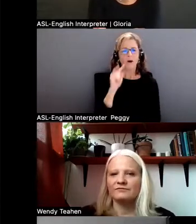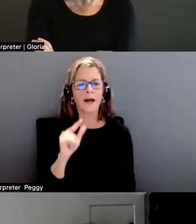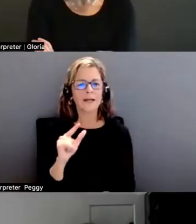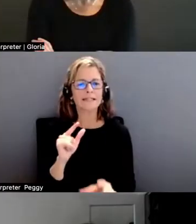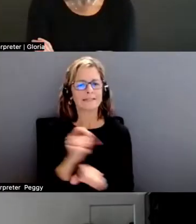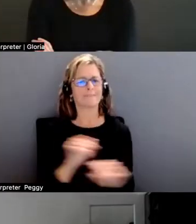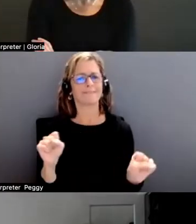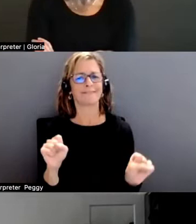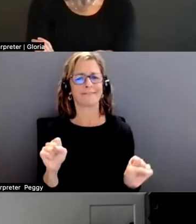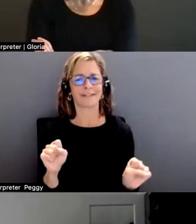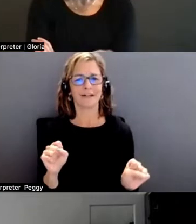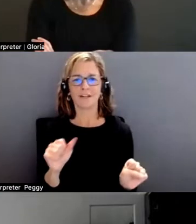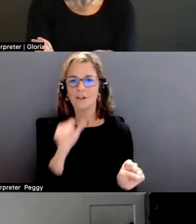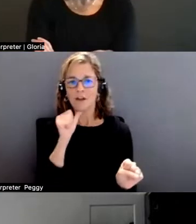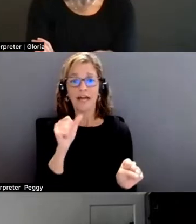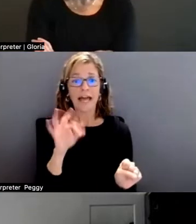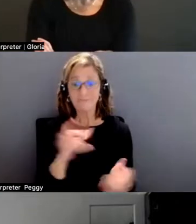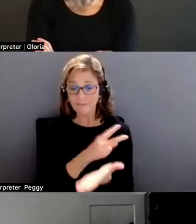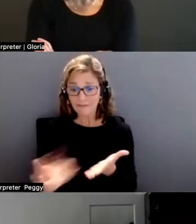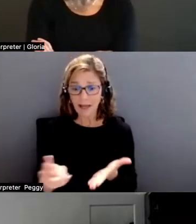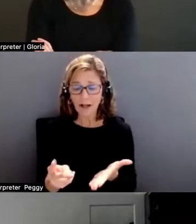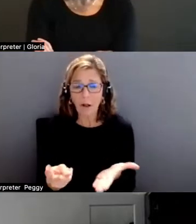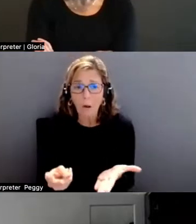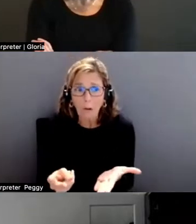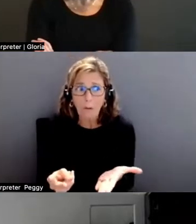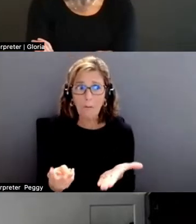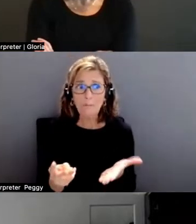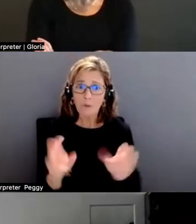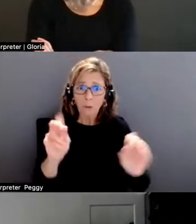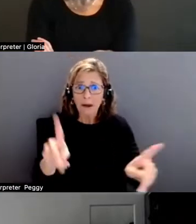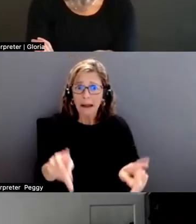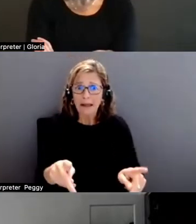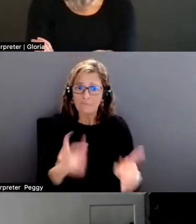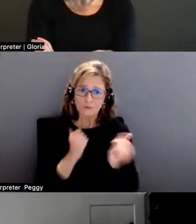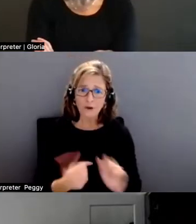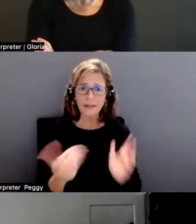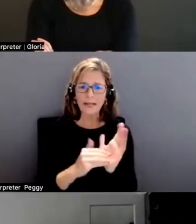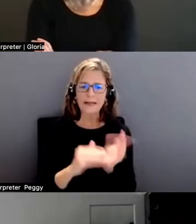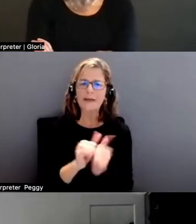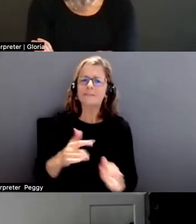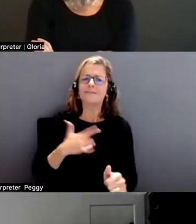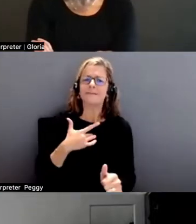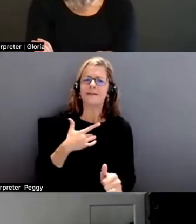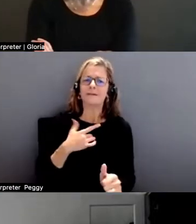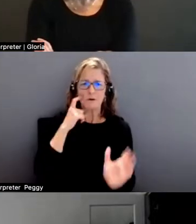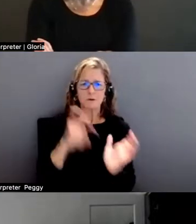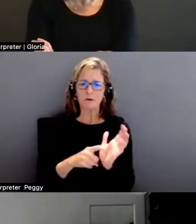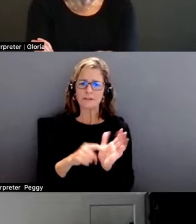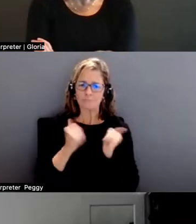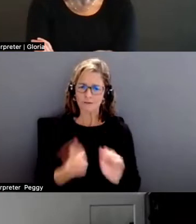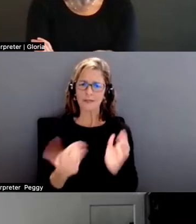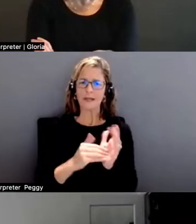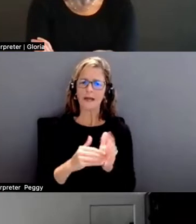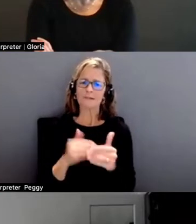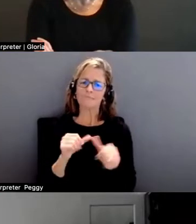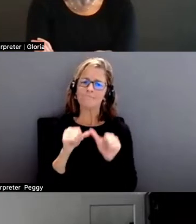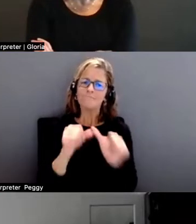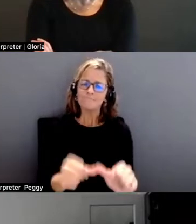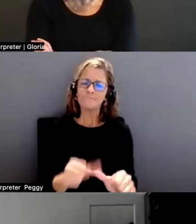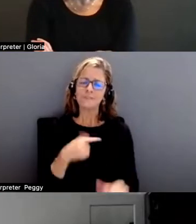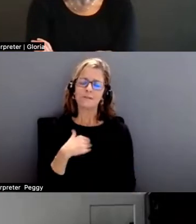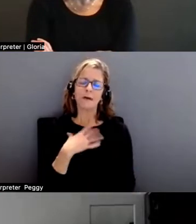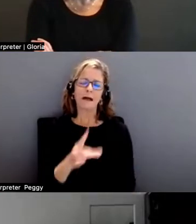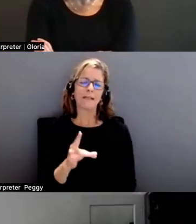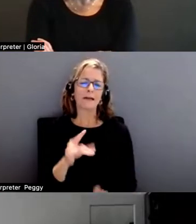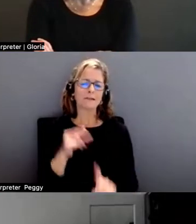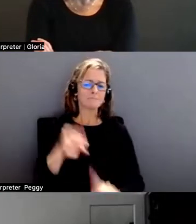learning and transfer that skill into that other environment. It's very interesting. Thank you so much.